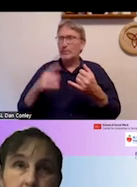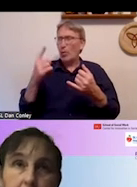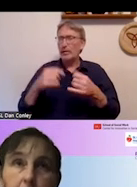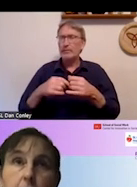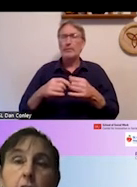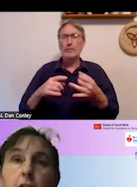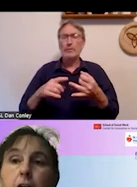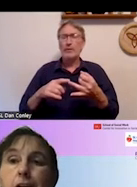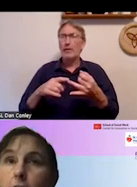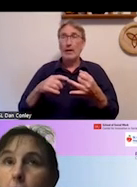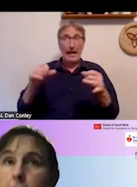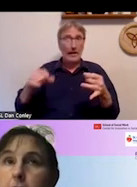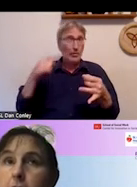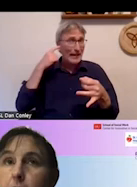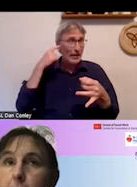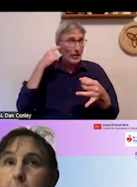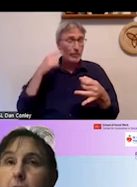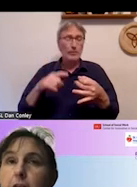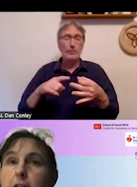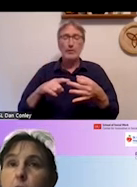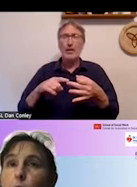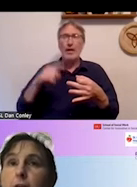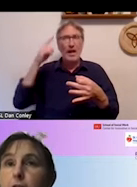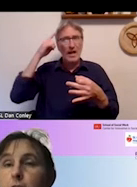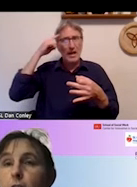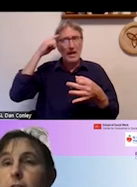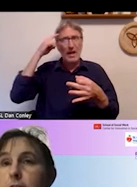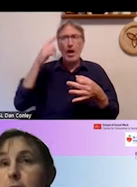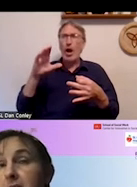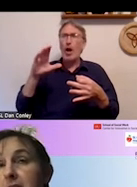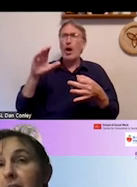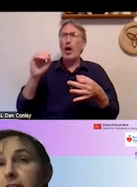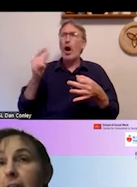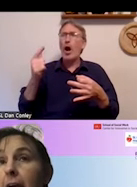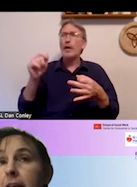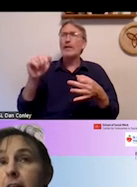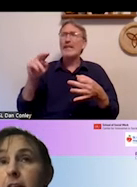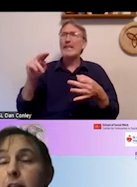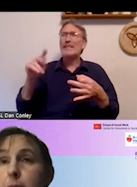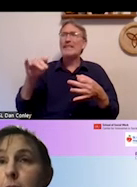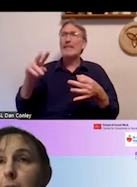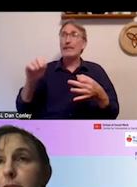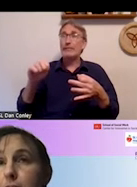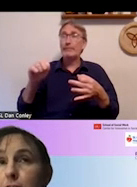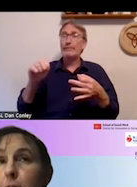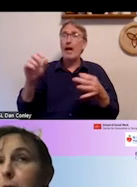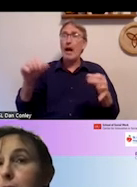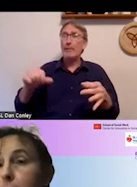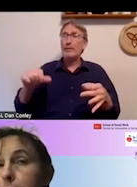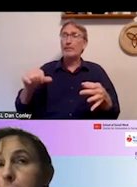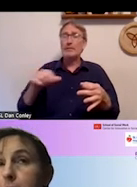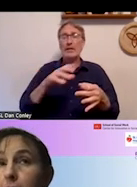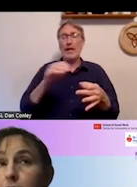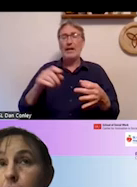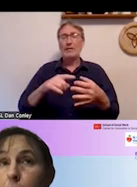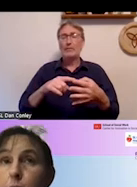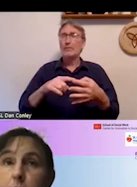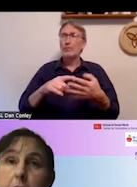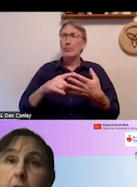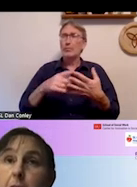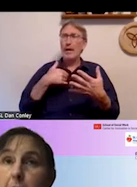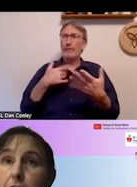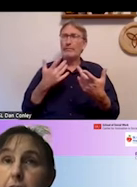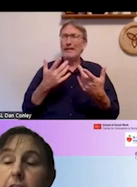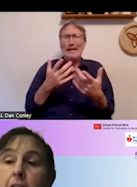ability to hear, cognitive abilities, and whether or not someone has access perhaps to their preferred communication